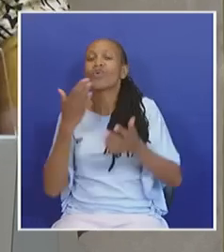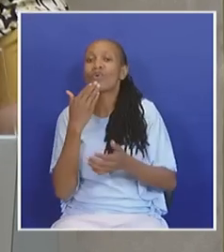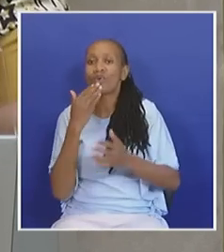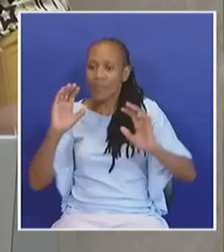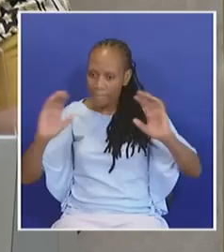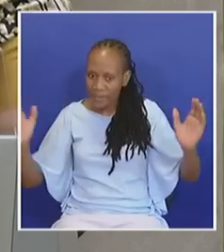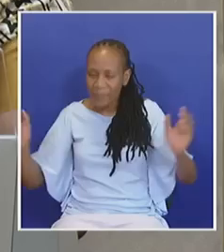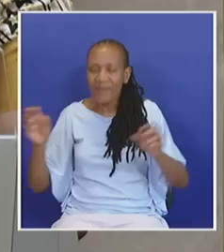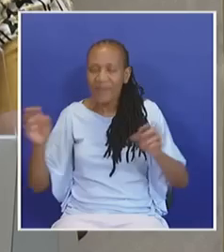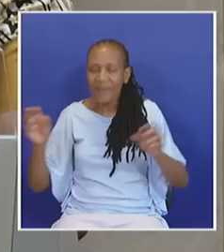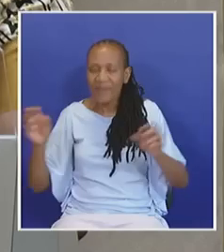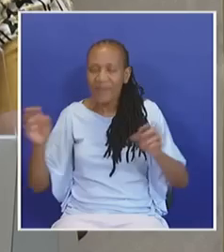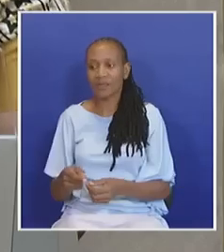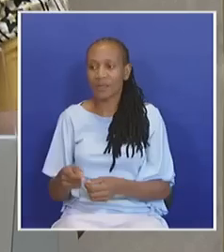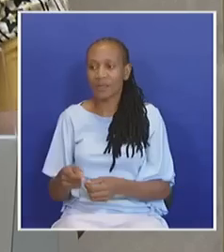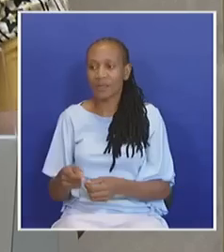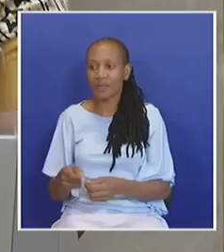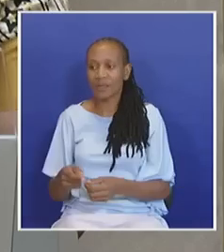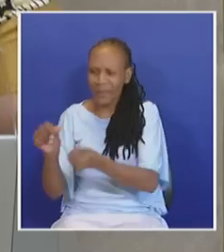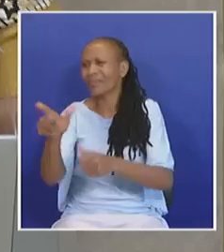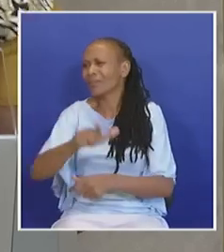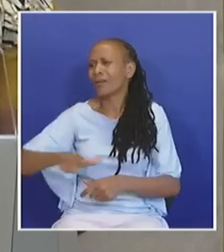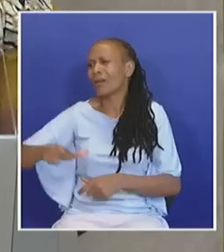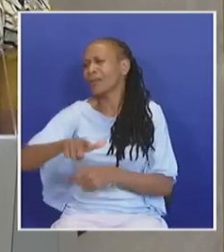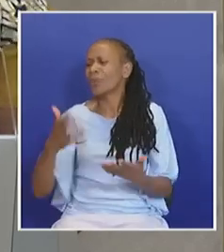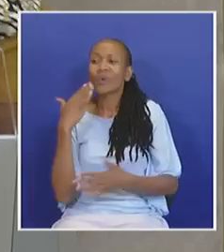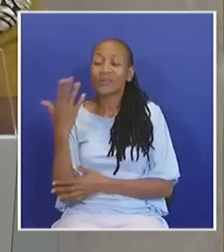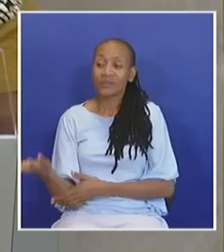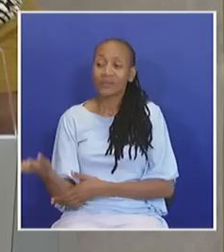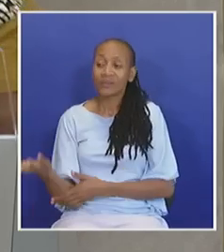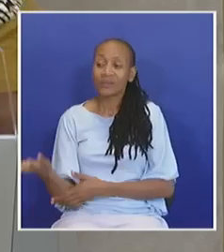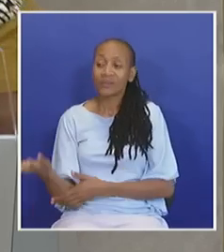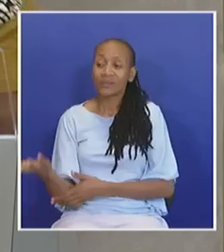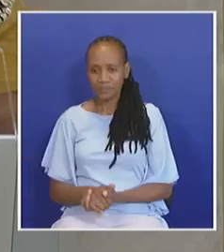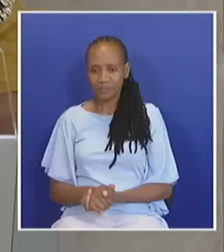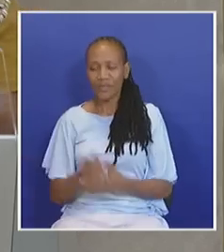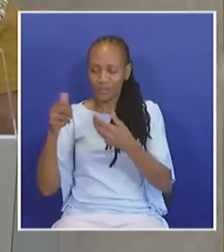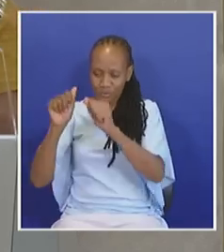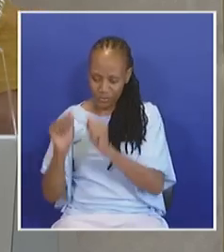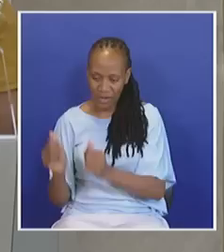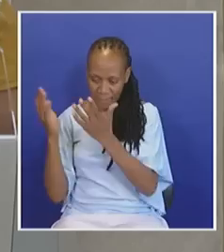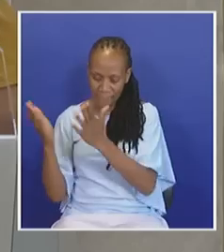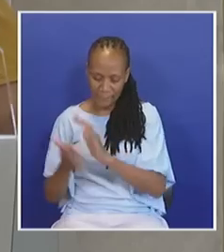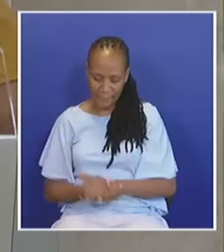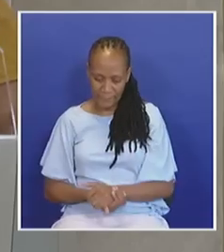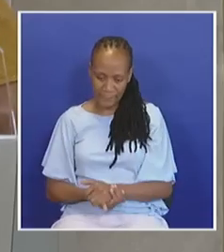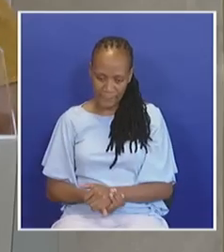them? No, it can't be like that. Honorable Chair,